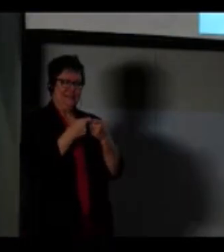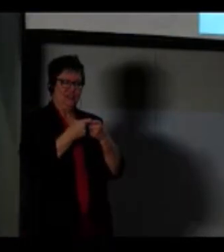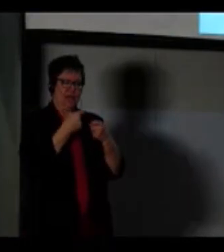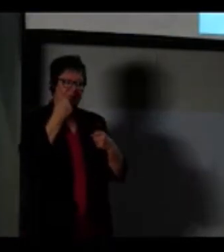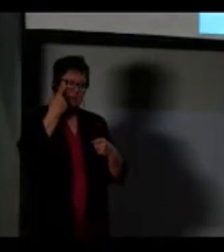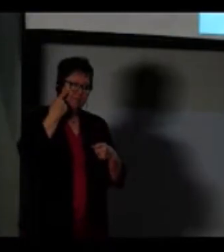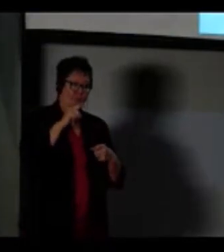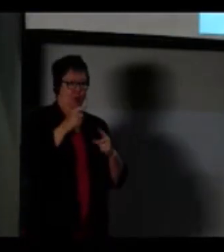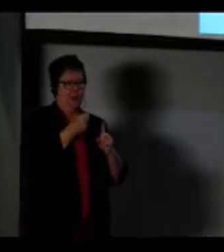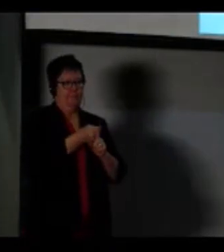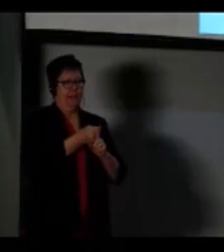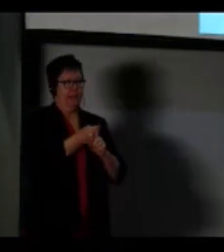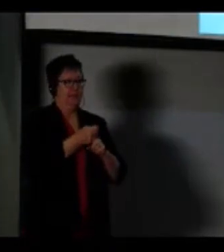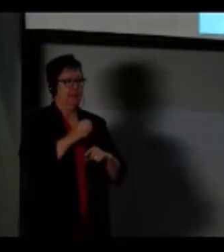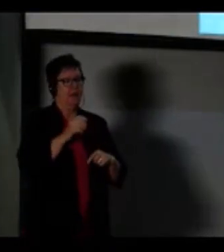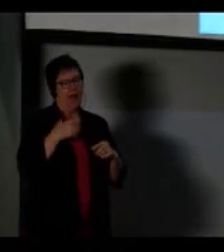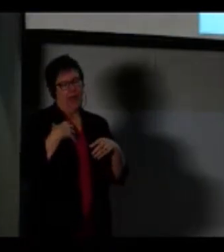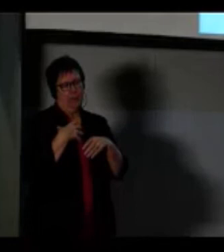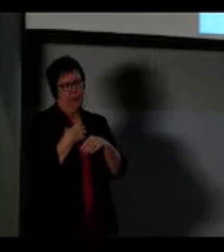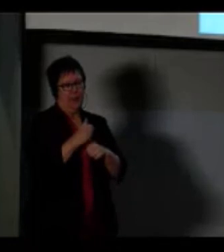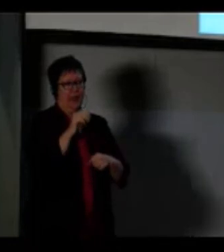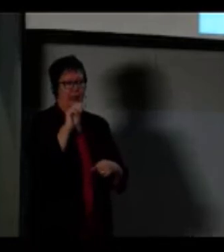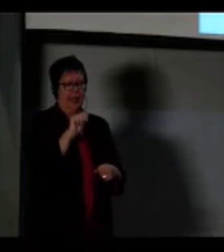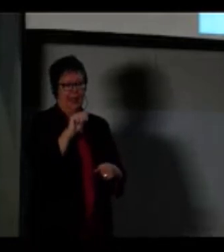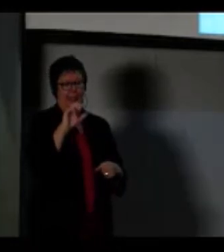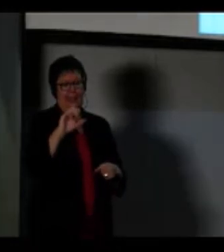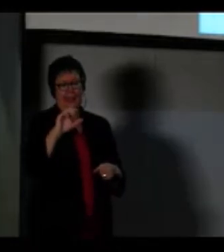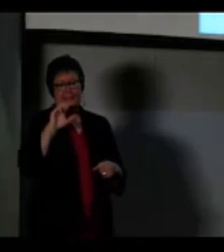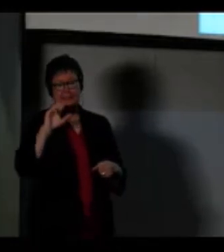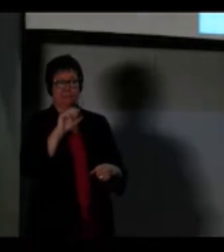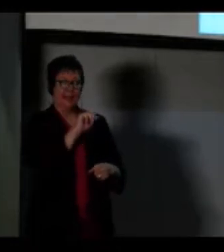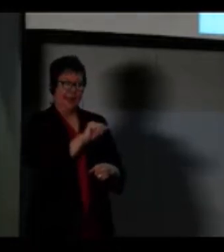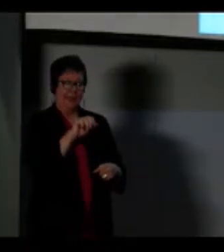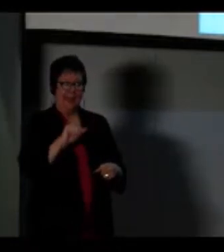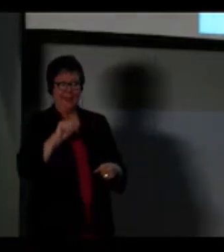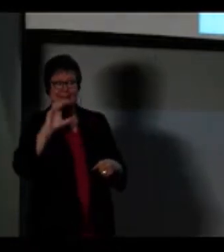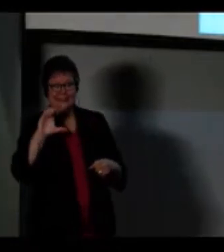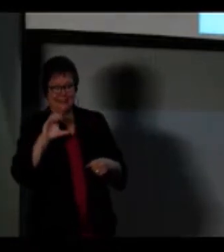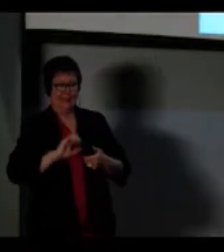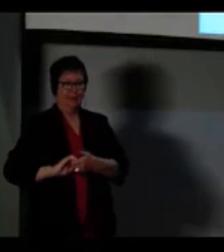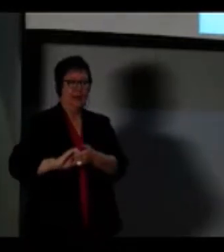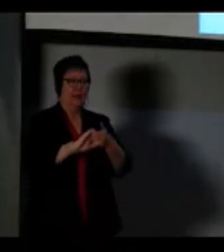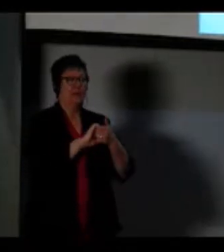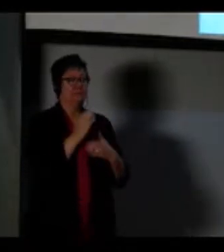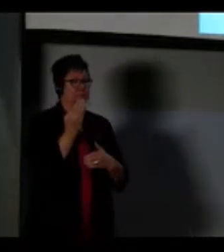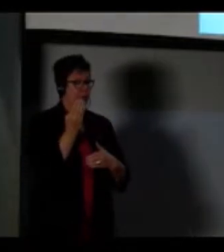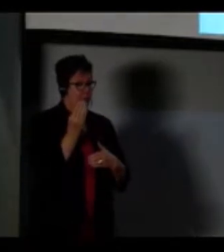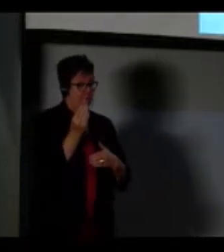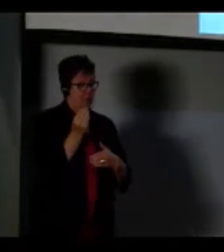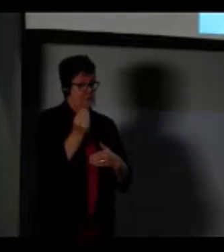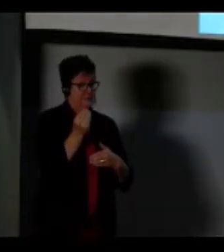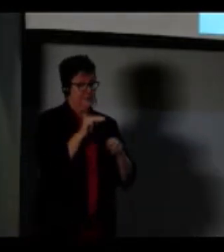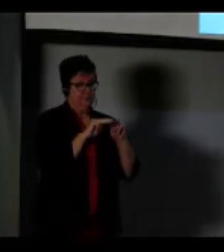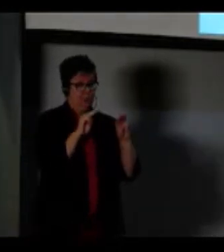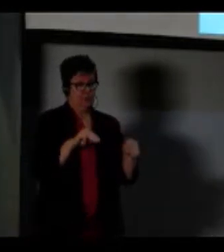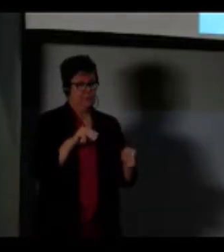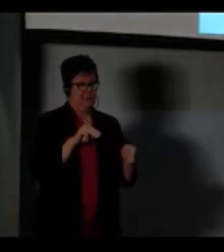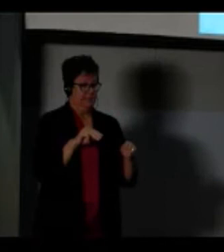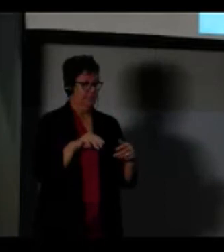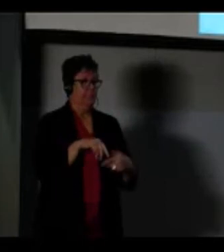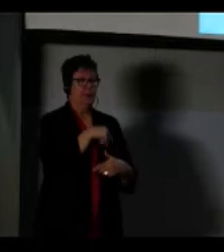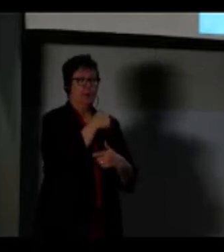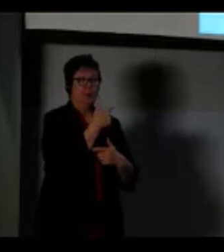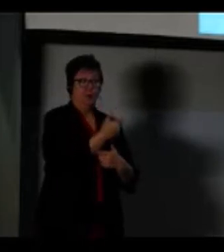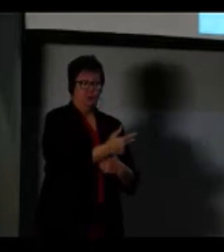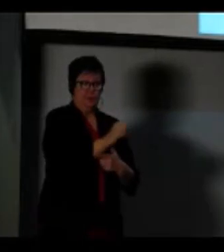The AAC, I'll use its acronym, the AAC Collaborative consists of 14 partner museums. 3